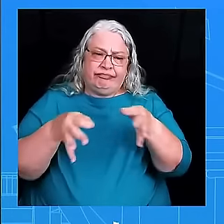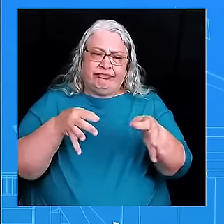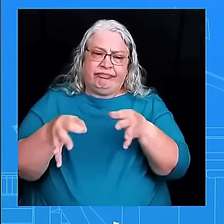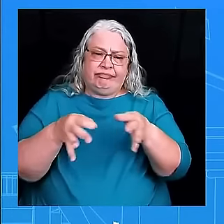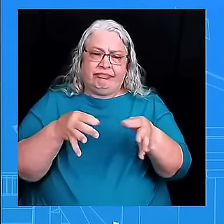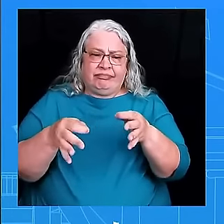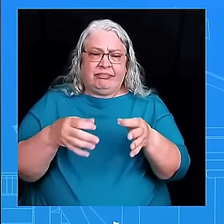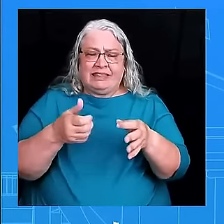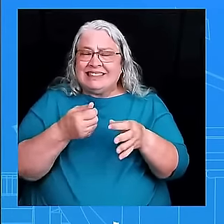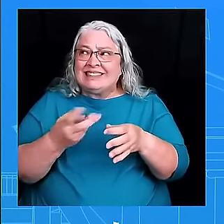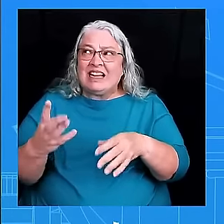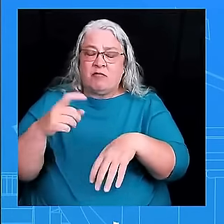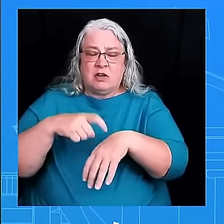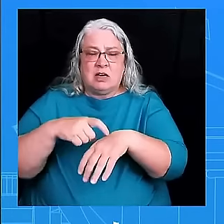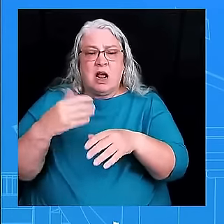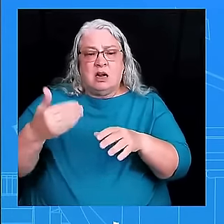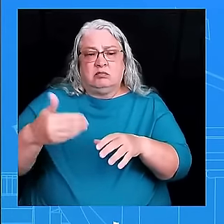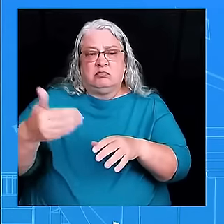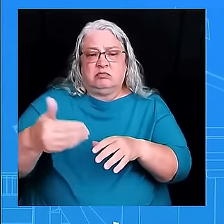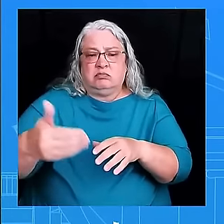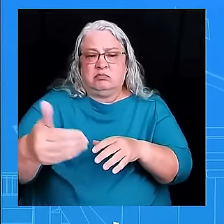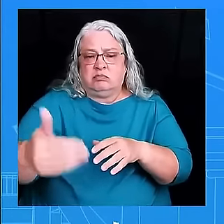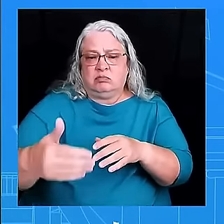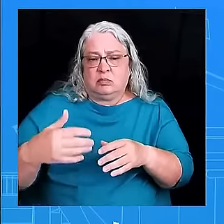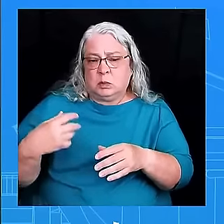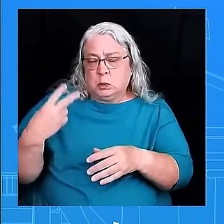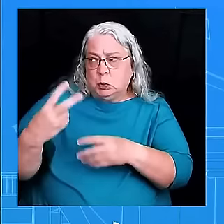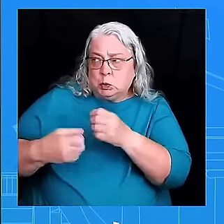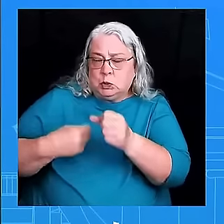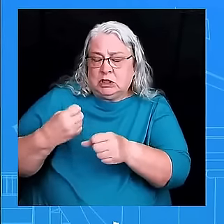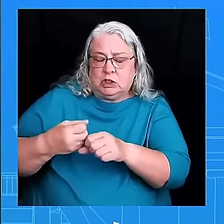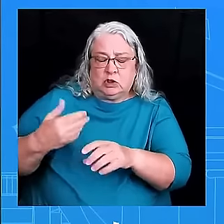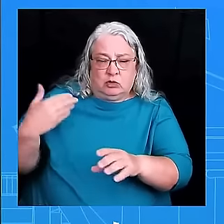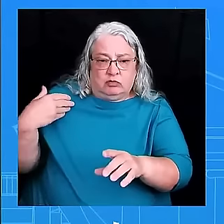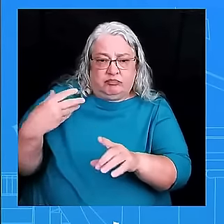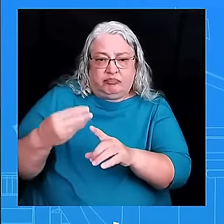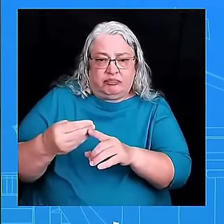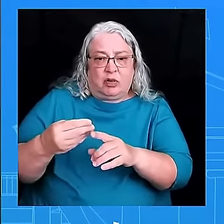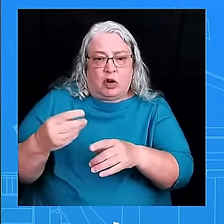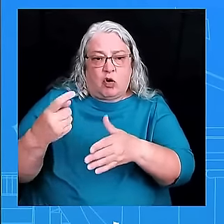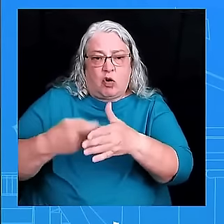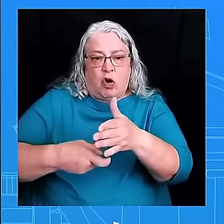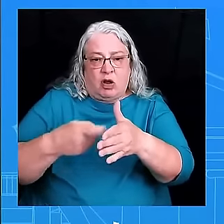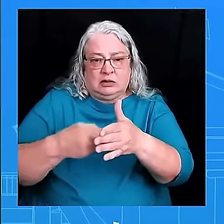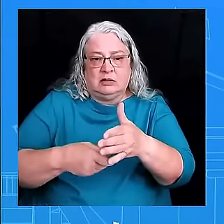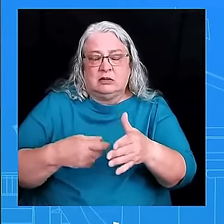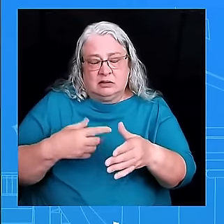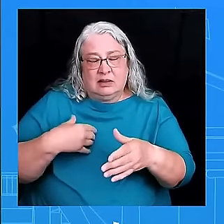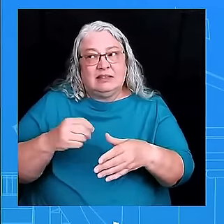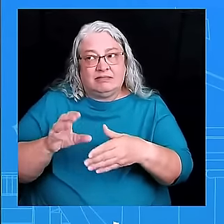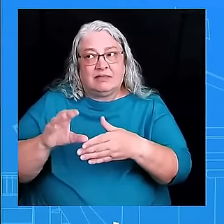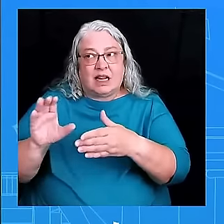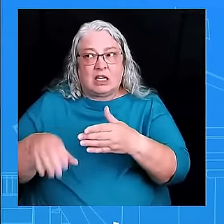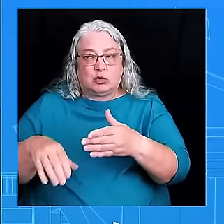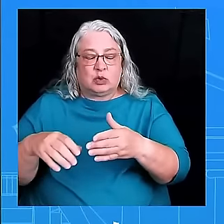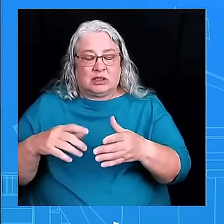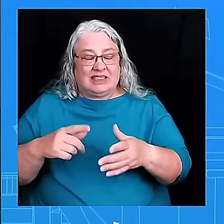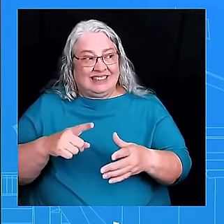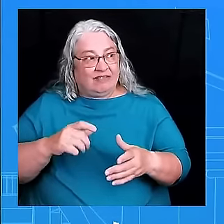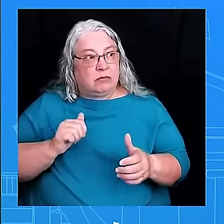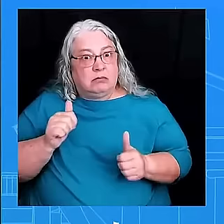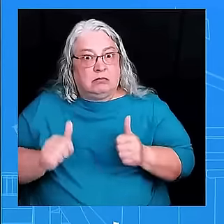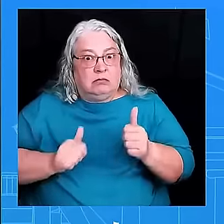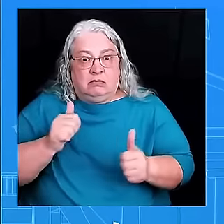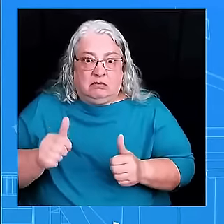of aggression, standing against United States interests, and of taking actions that we believe are unlawful